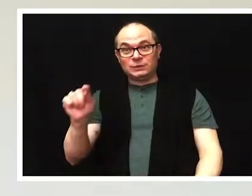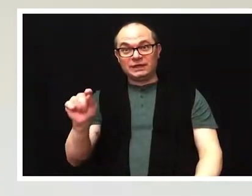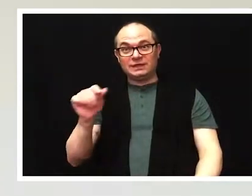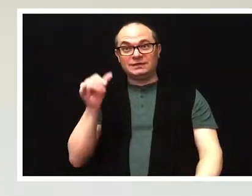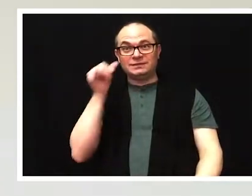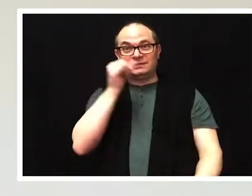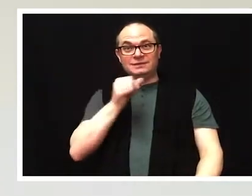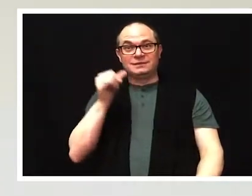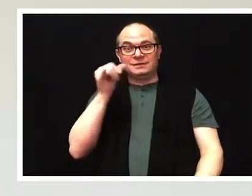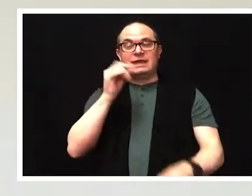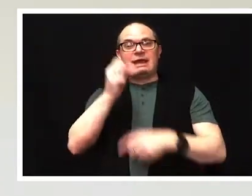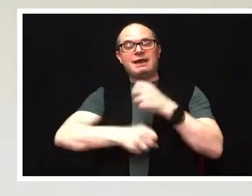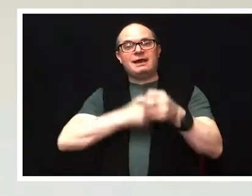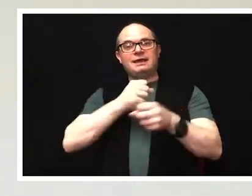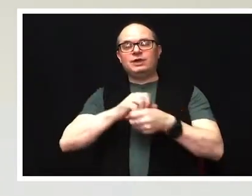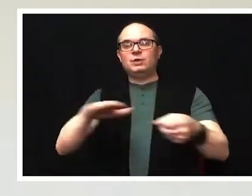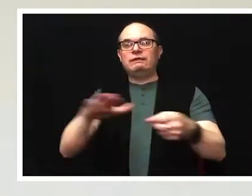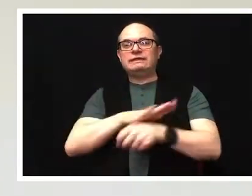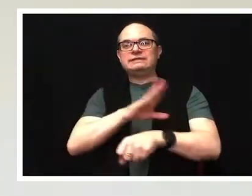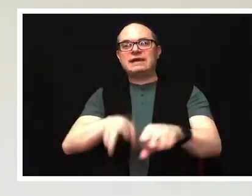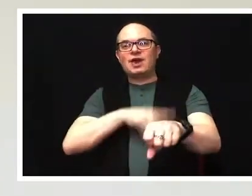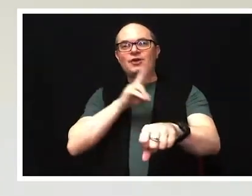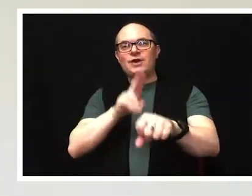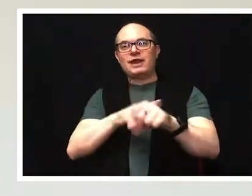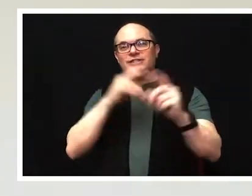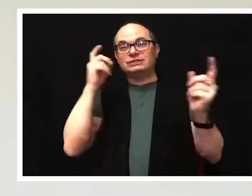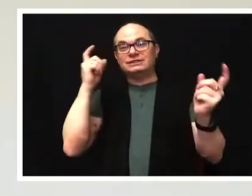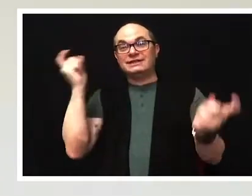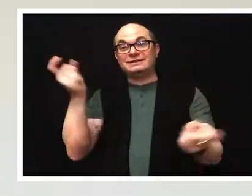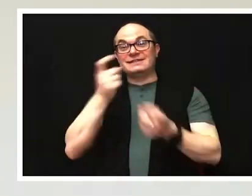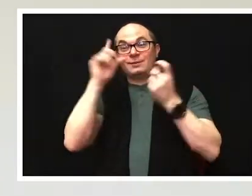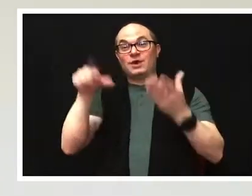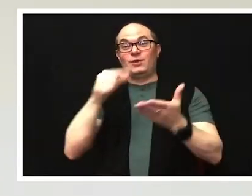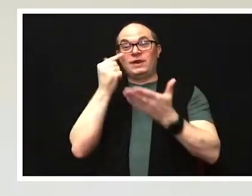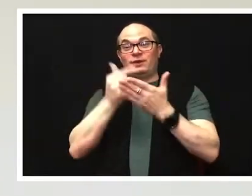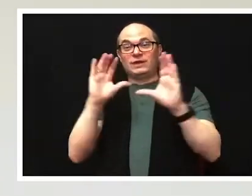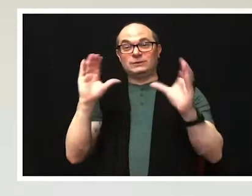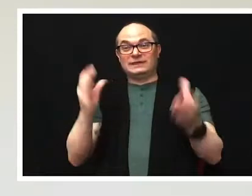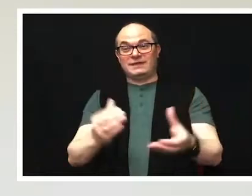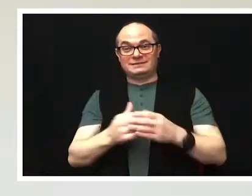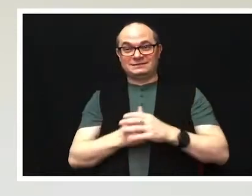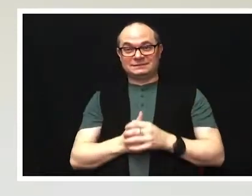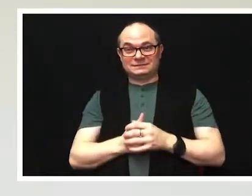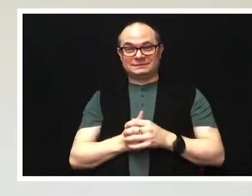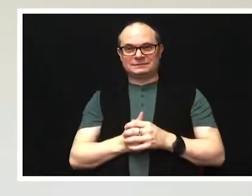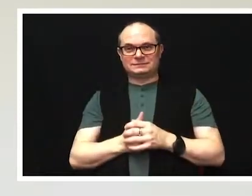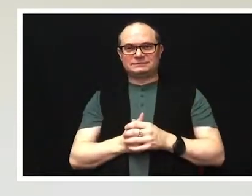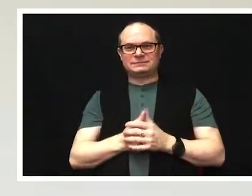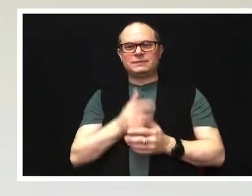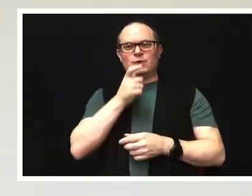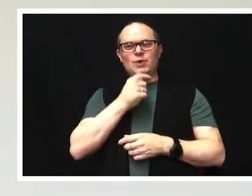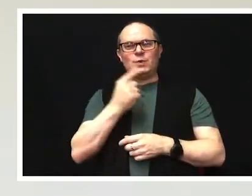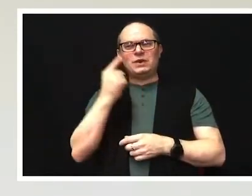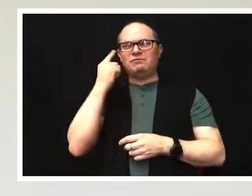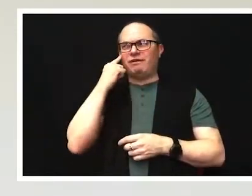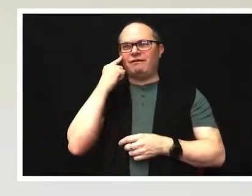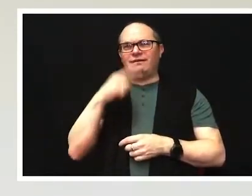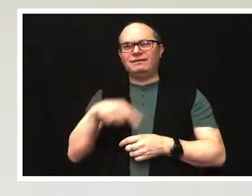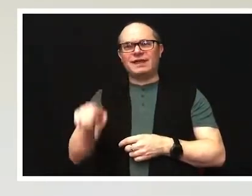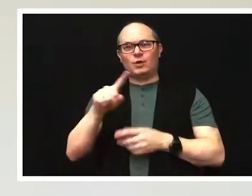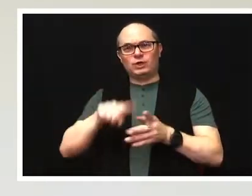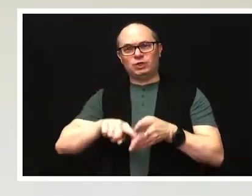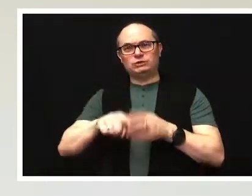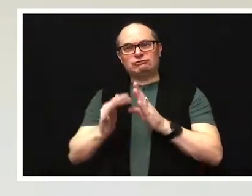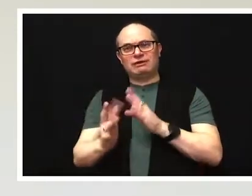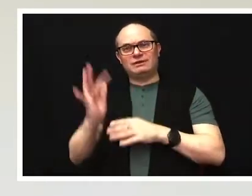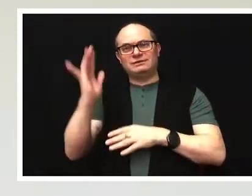2020, a year where the entire nation is celebrating this graduating class. Who would have thought that when you